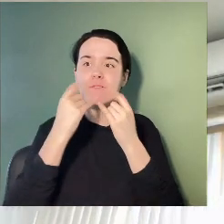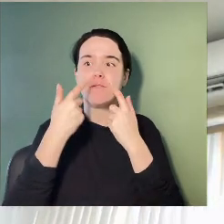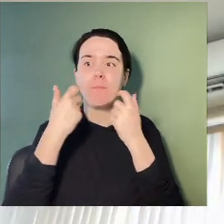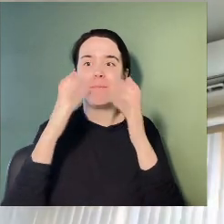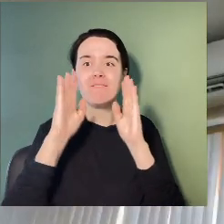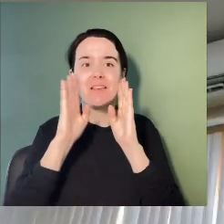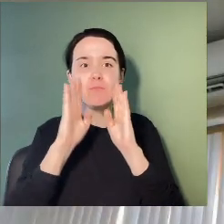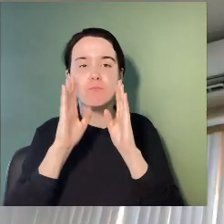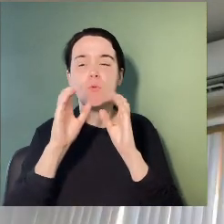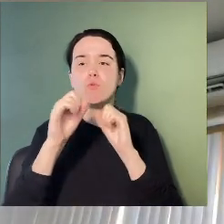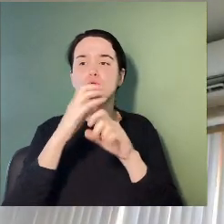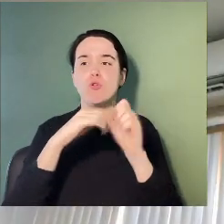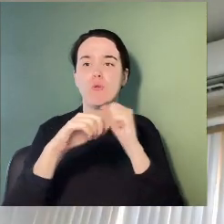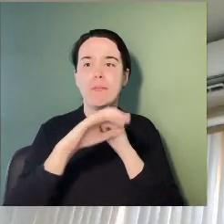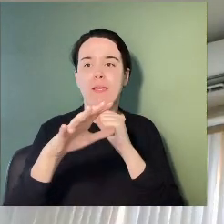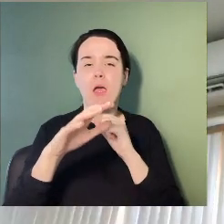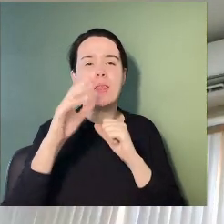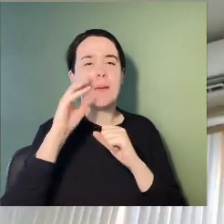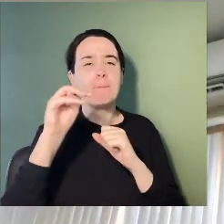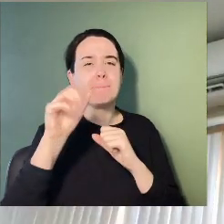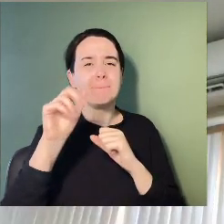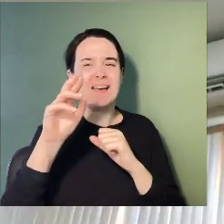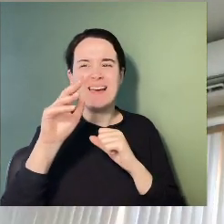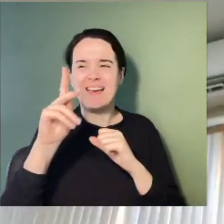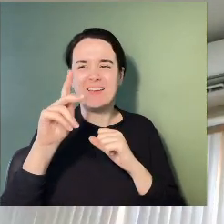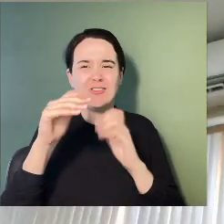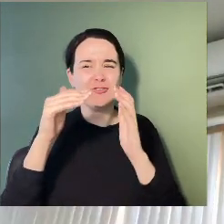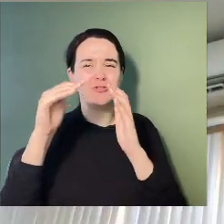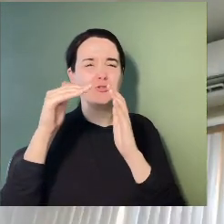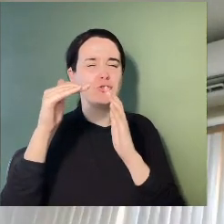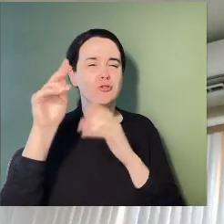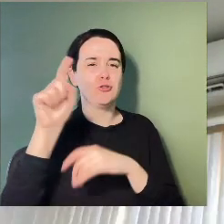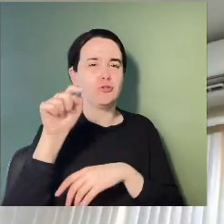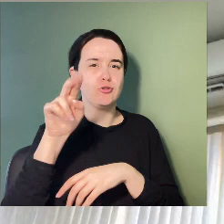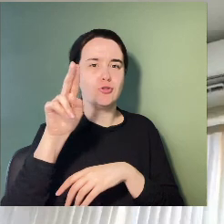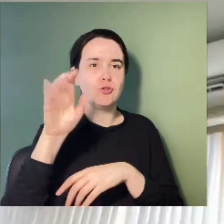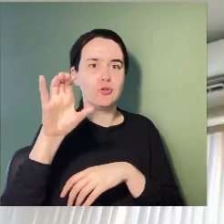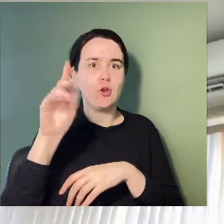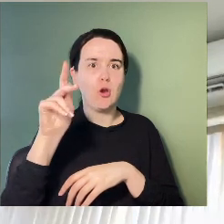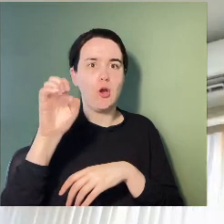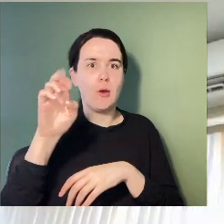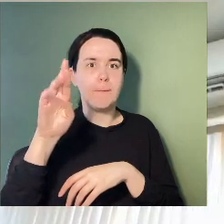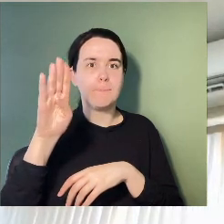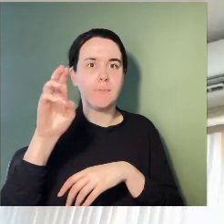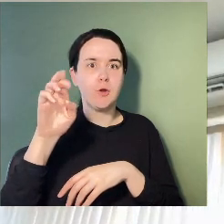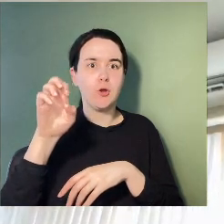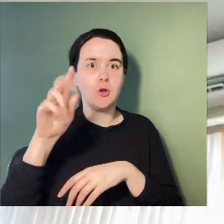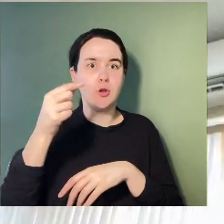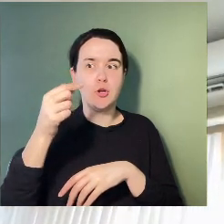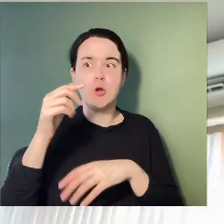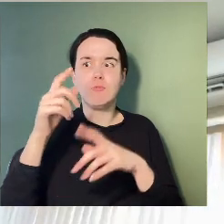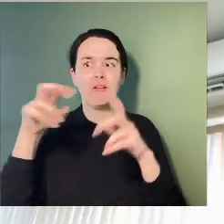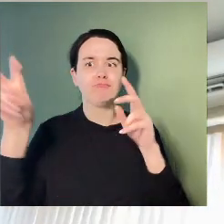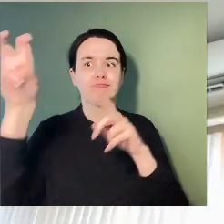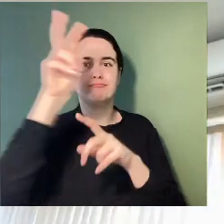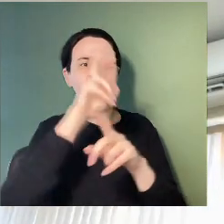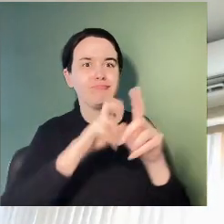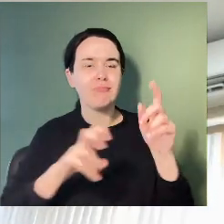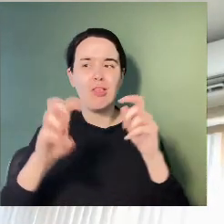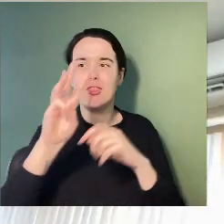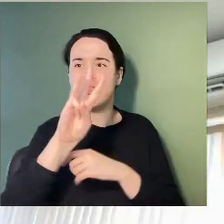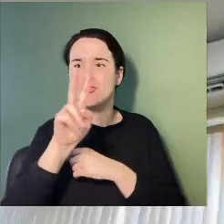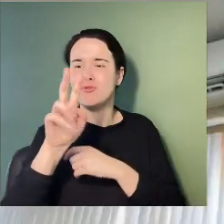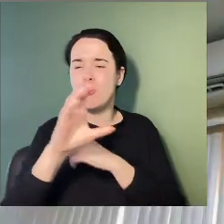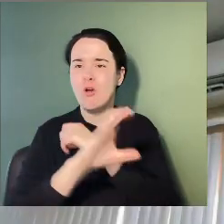around. There was legislative investigations in multiple countries. I think they did 32 countries that they